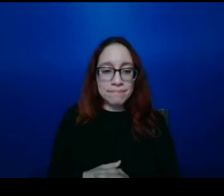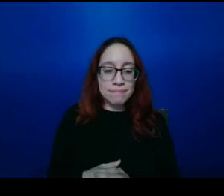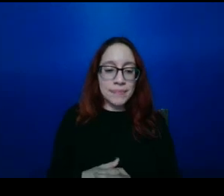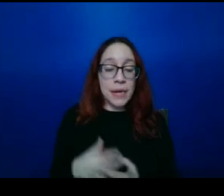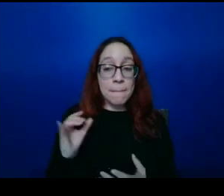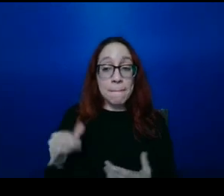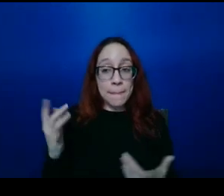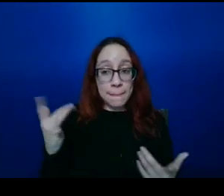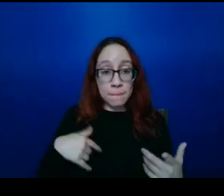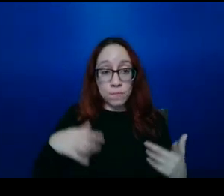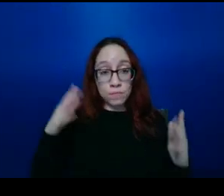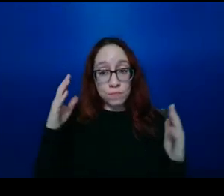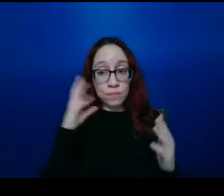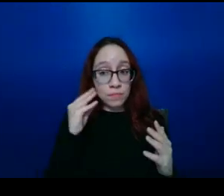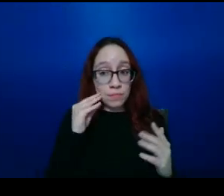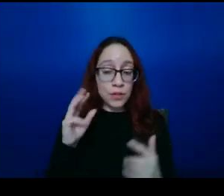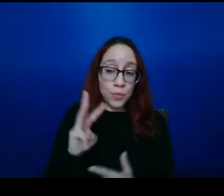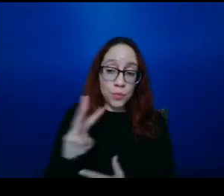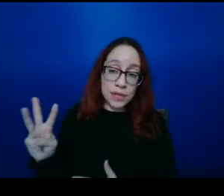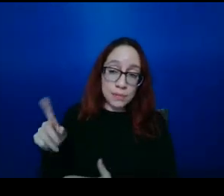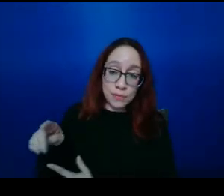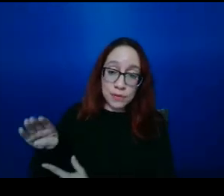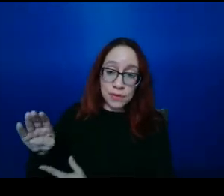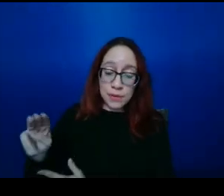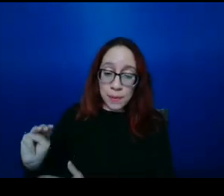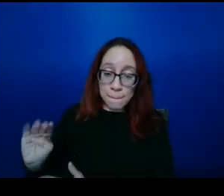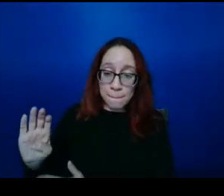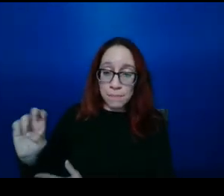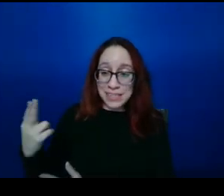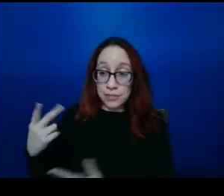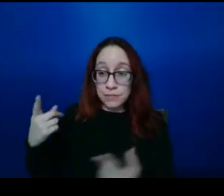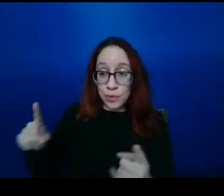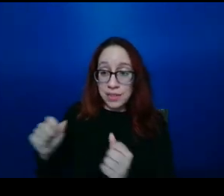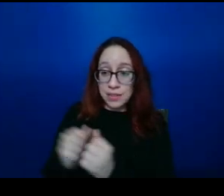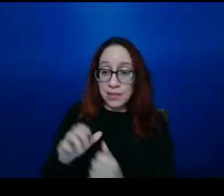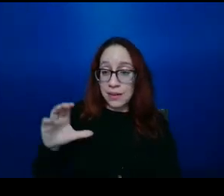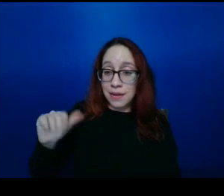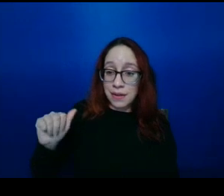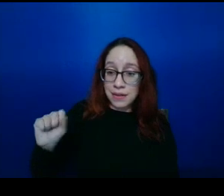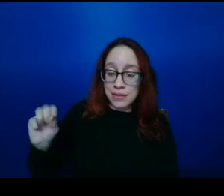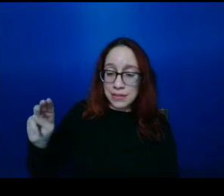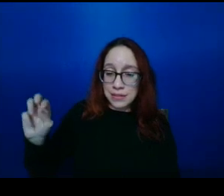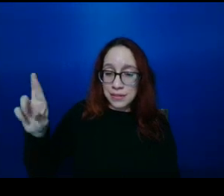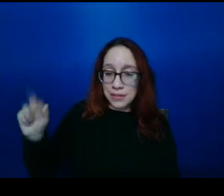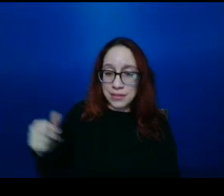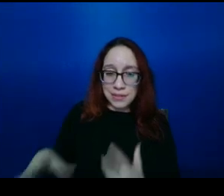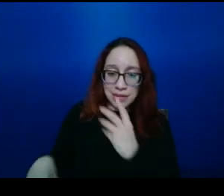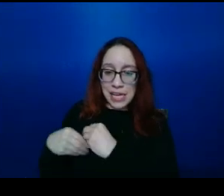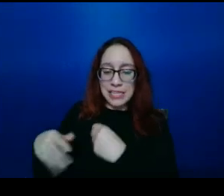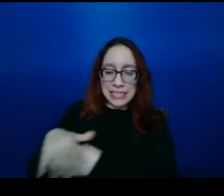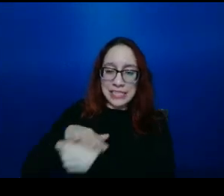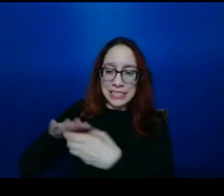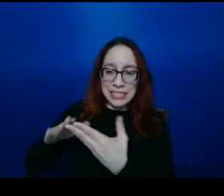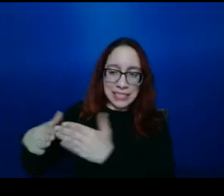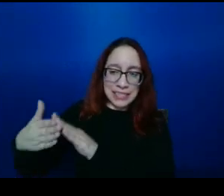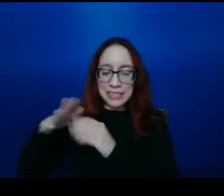that is what we experienced in West Palm Beach with Casa Mara. It was additive to the entire neighborhood. In